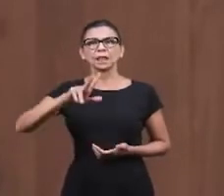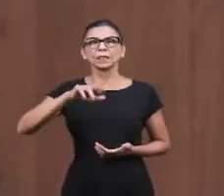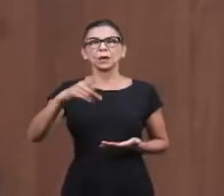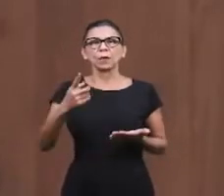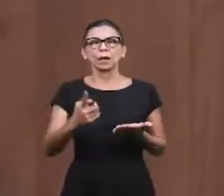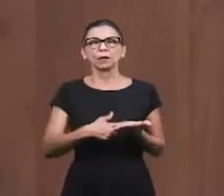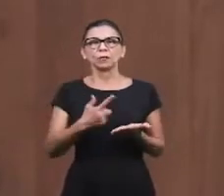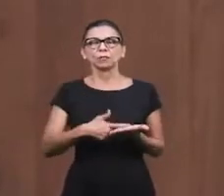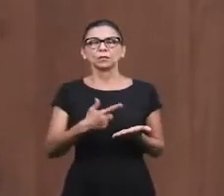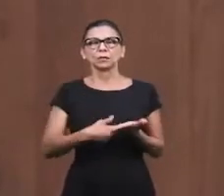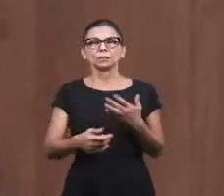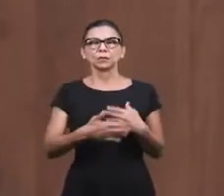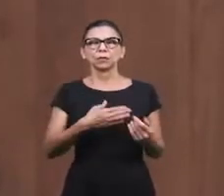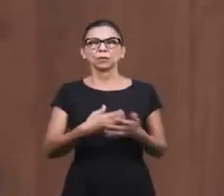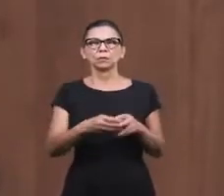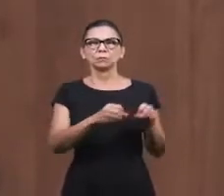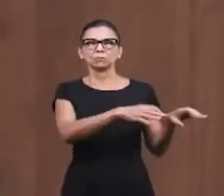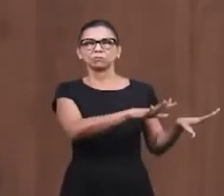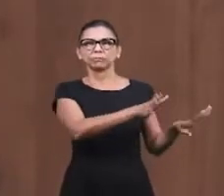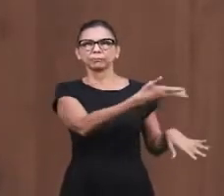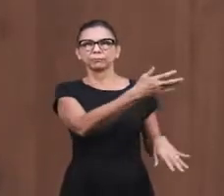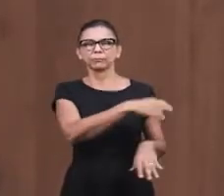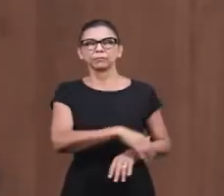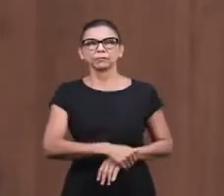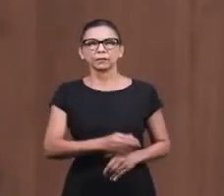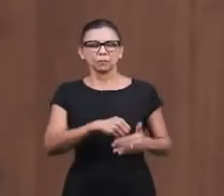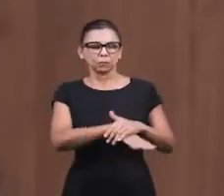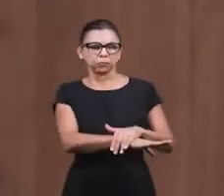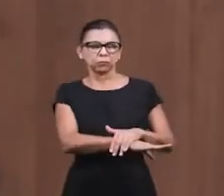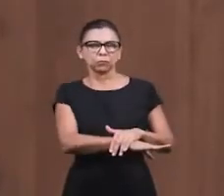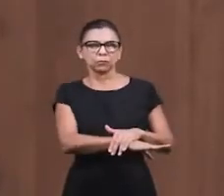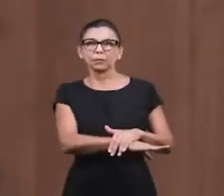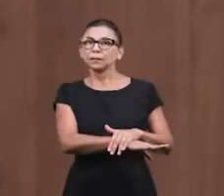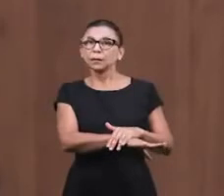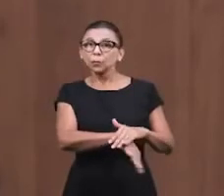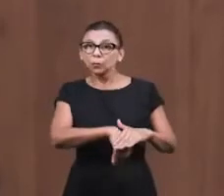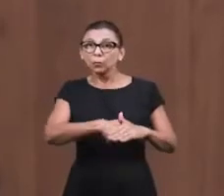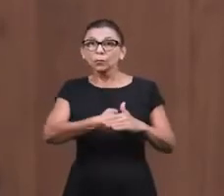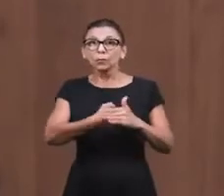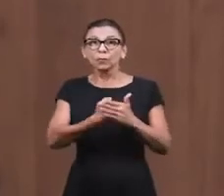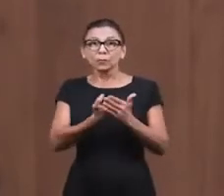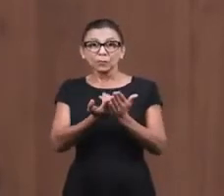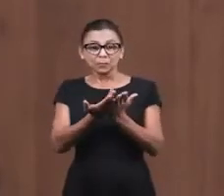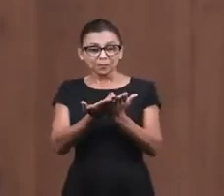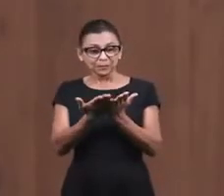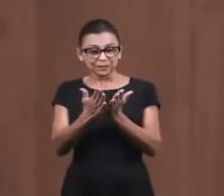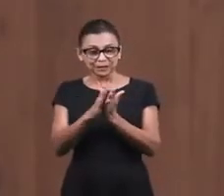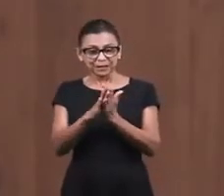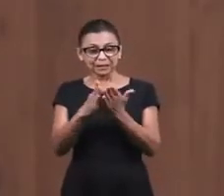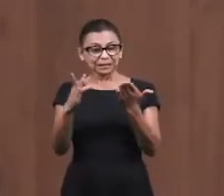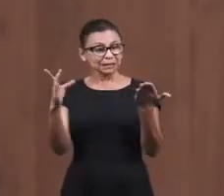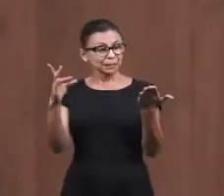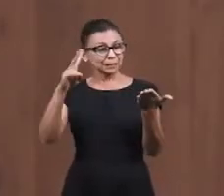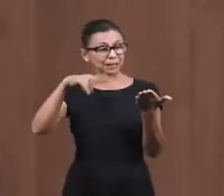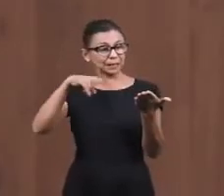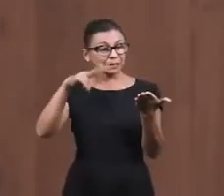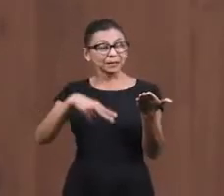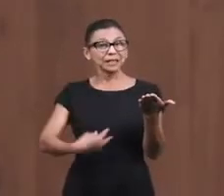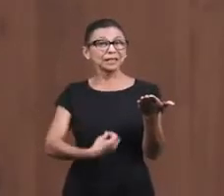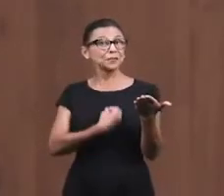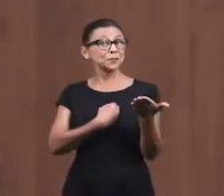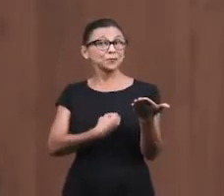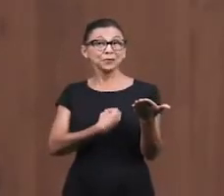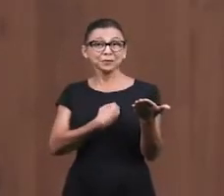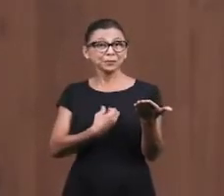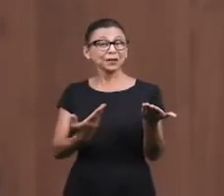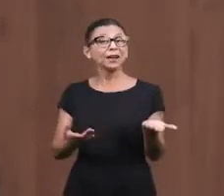our bed or in our bookcase collecting dust. The Bible was made to be read because it is the living